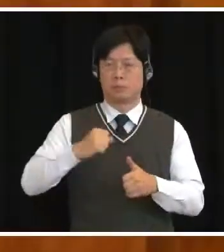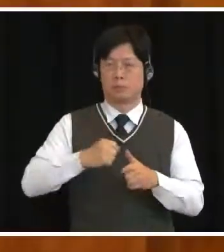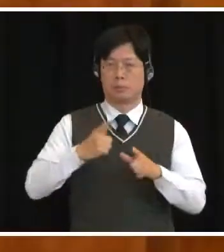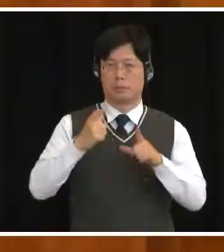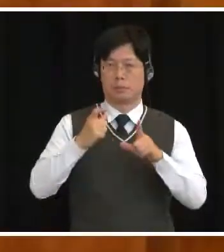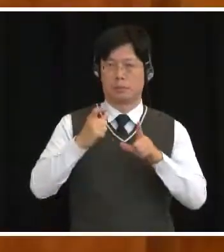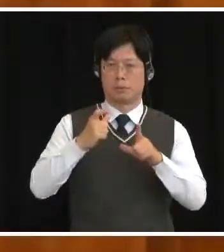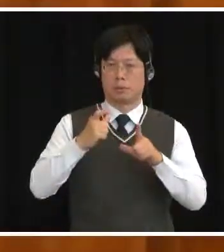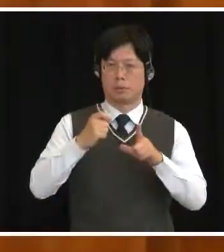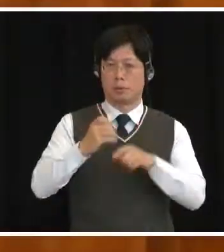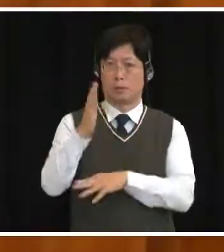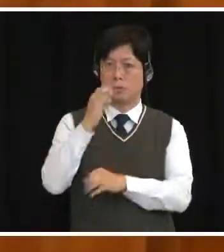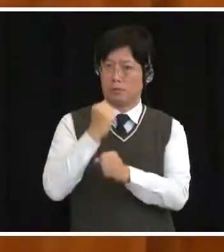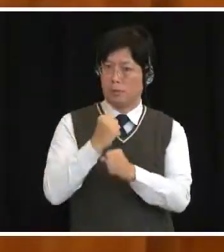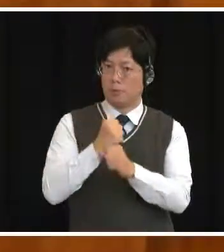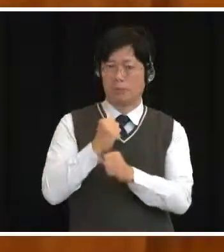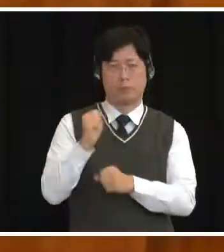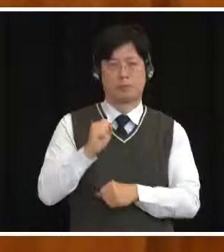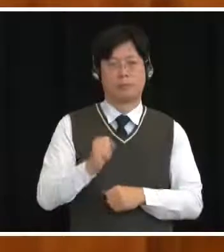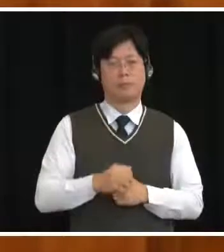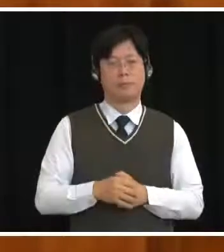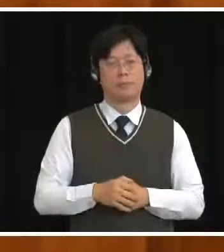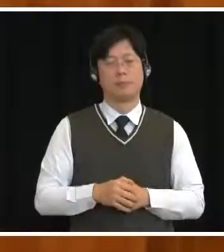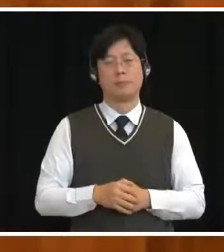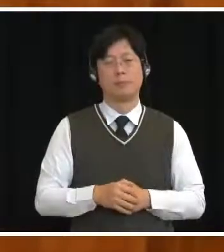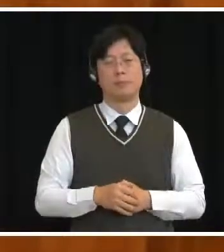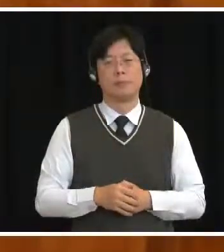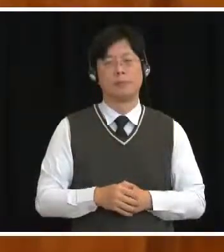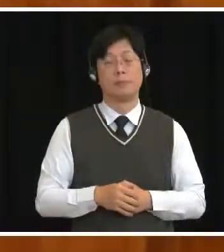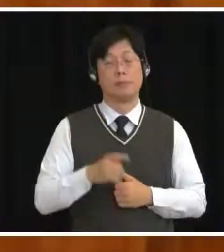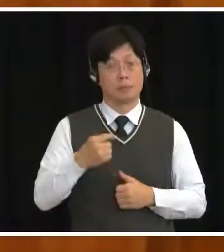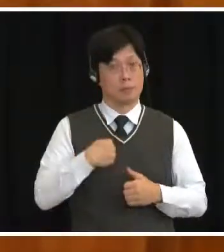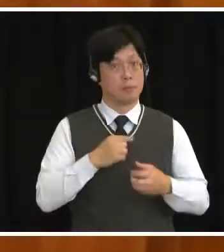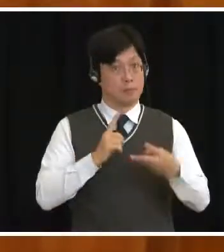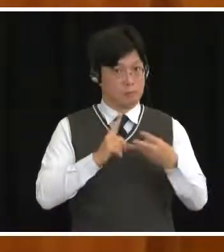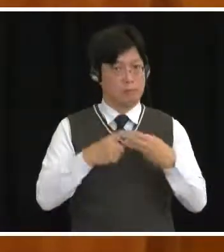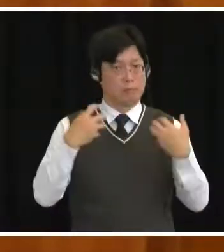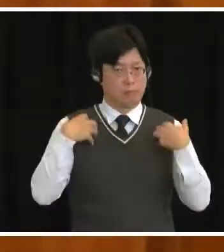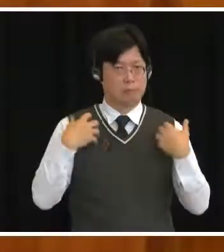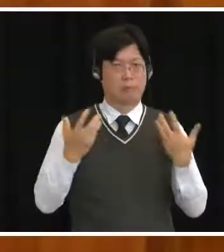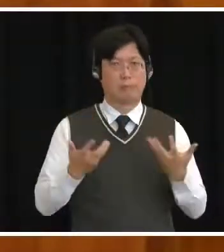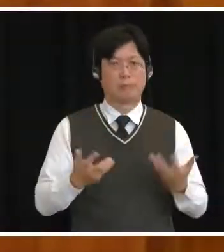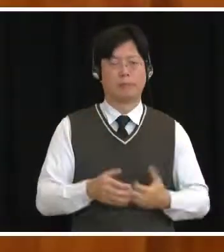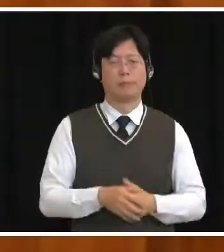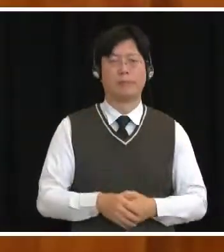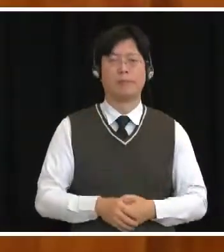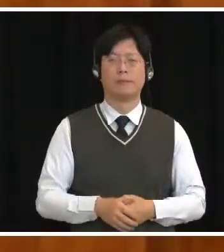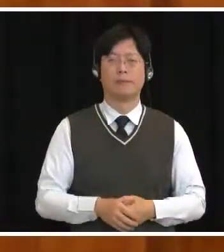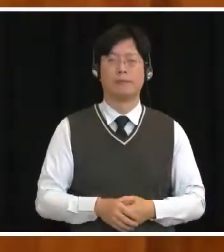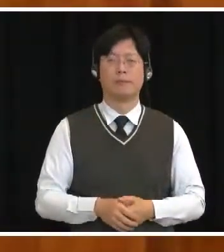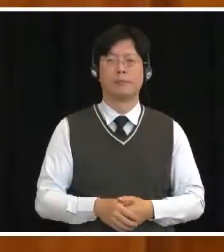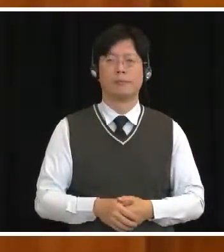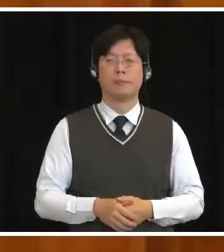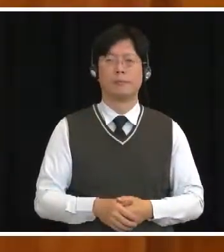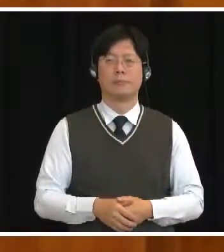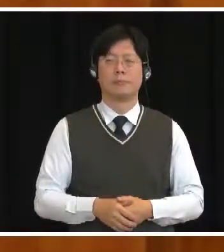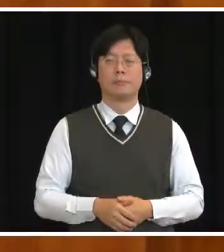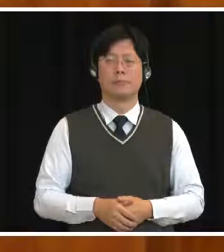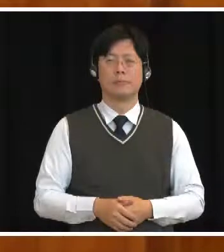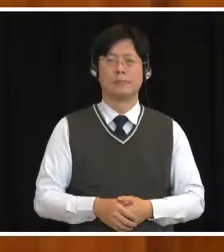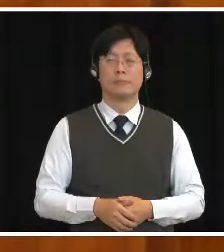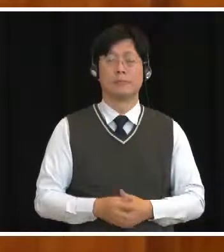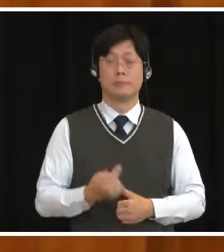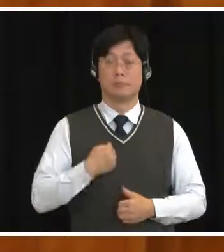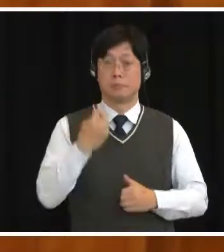In a worst-case scenario, this person may not to serve in the government anymore. So these are the